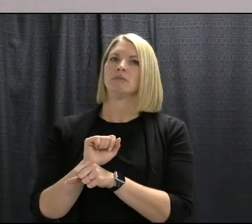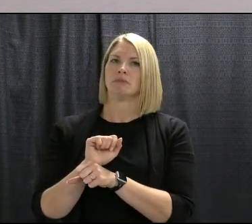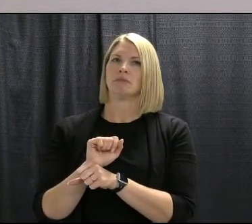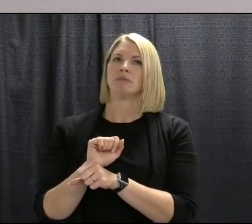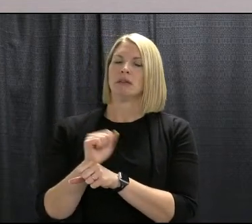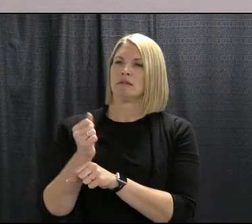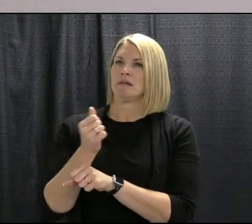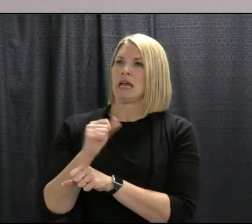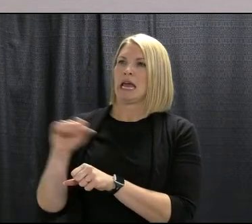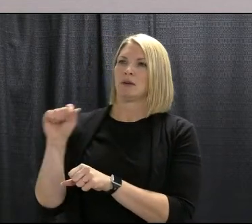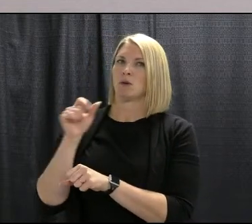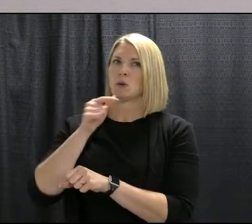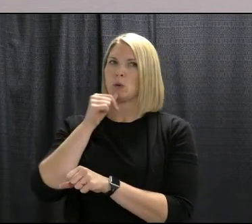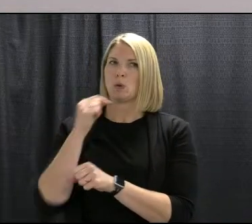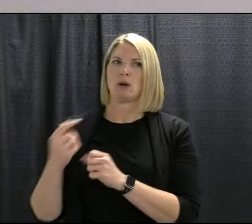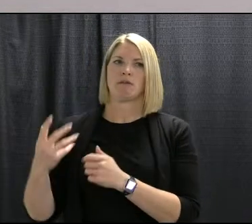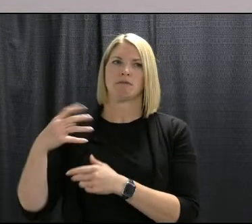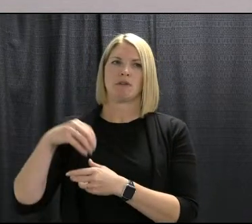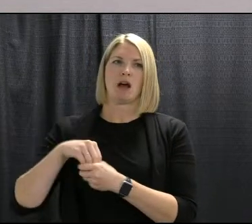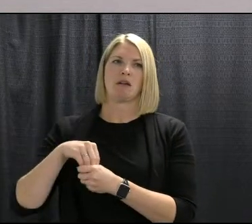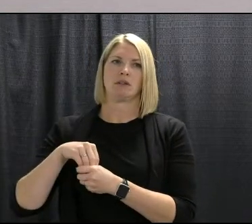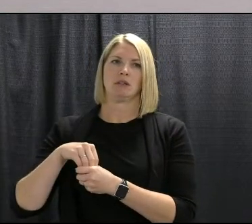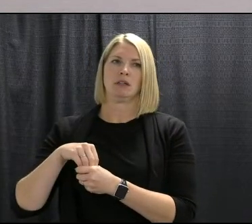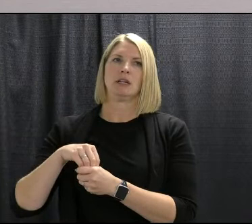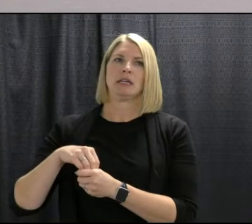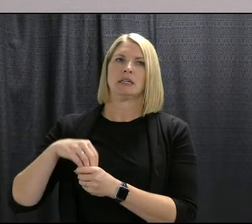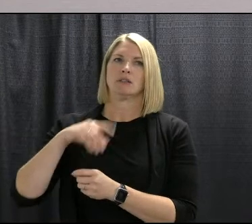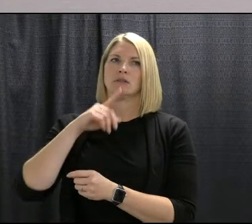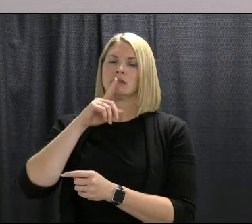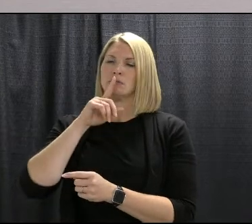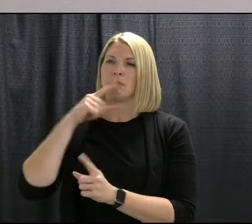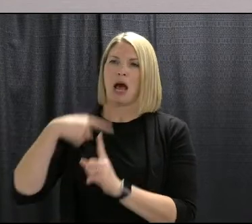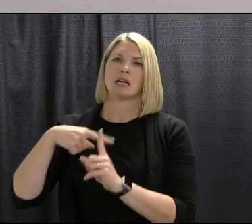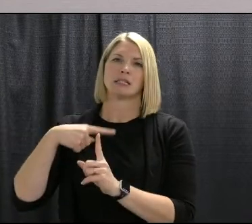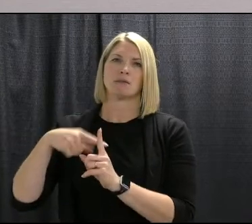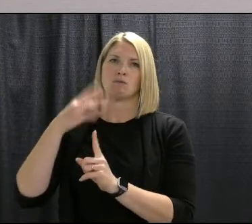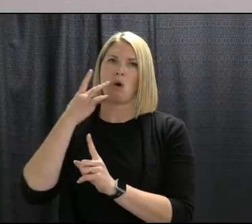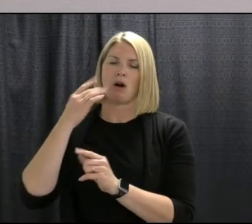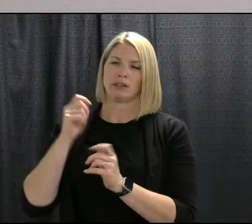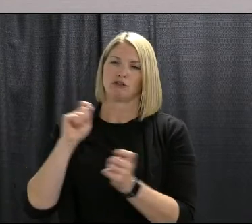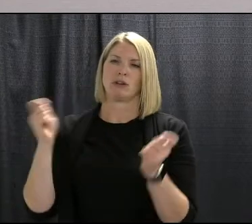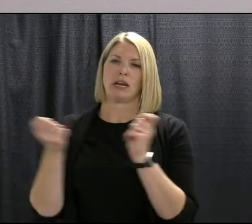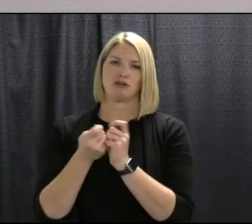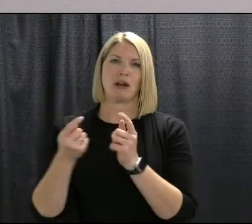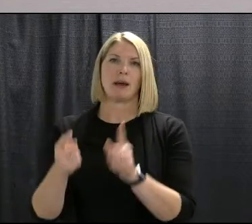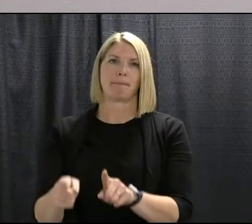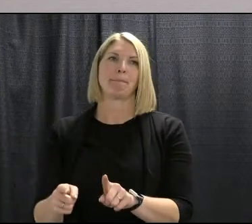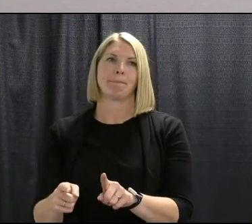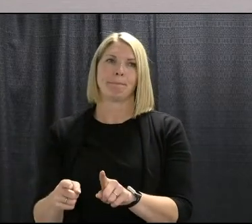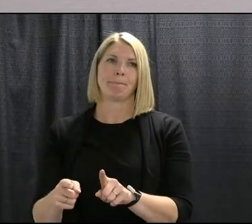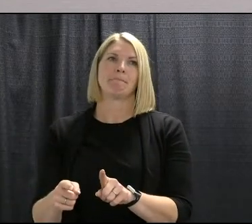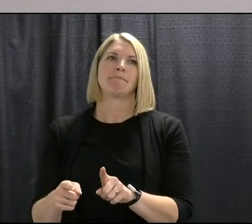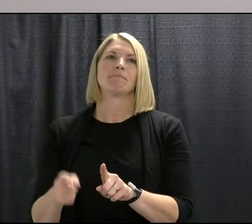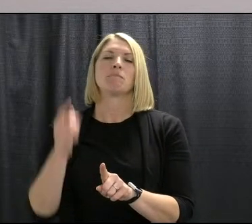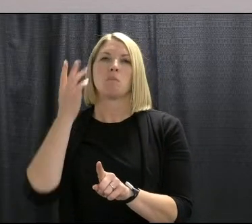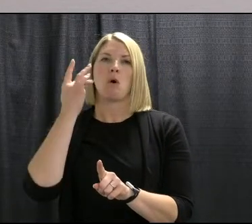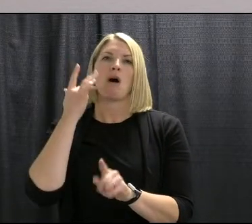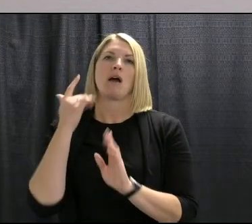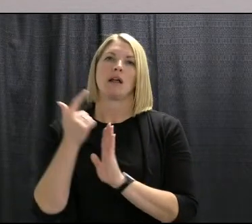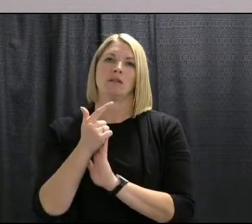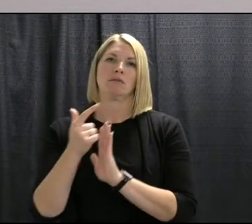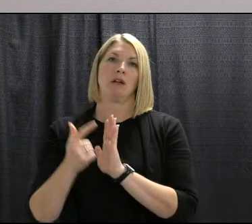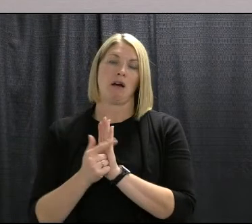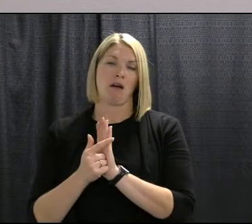for sure, that the stakeholders are viewed as very positively. The fact that they can get to shape the way the regulations are going